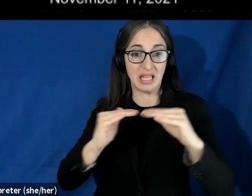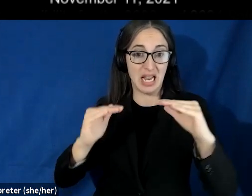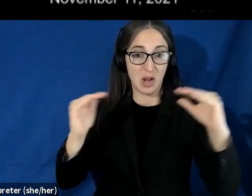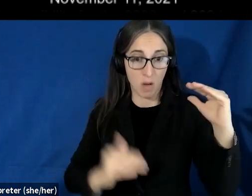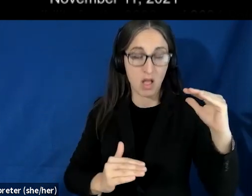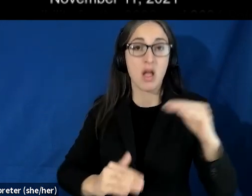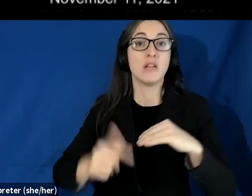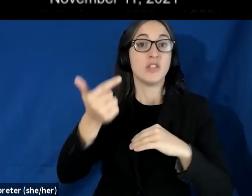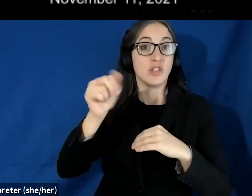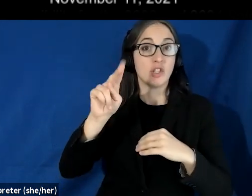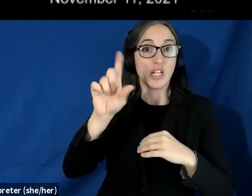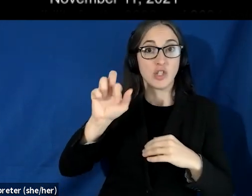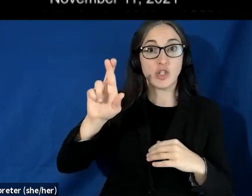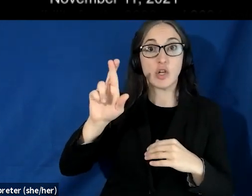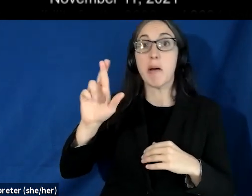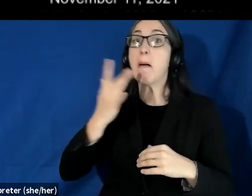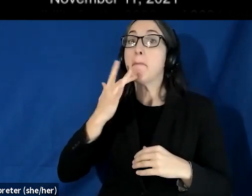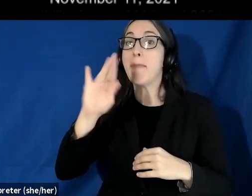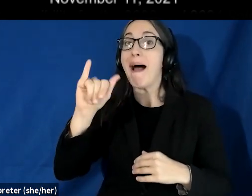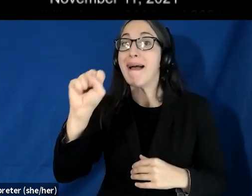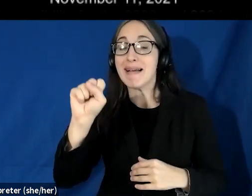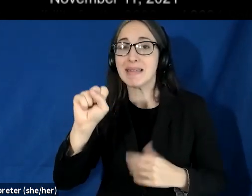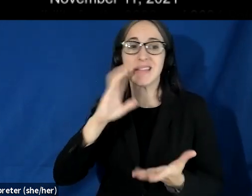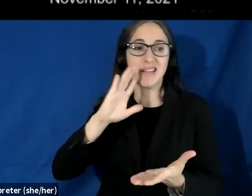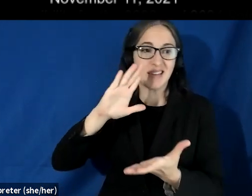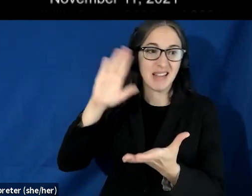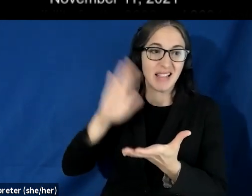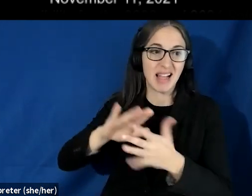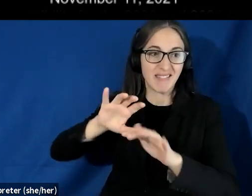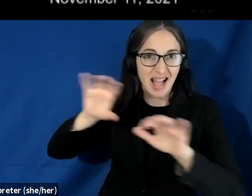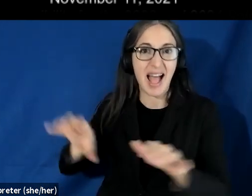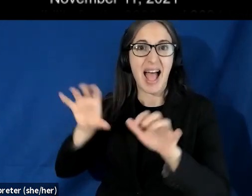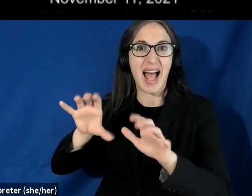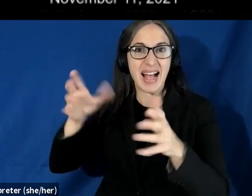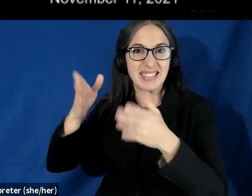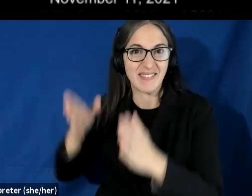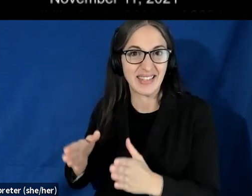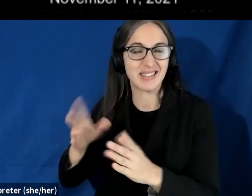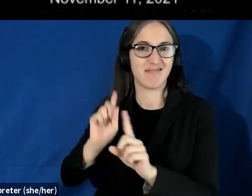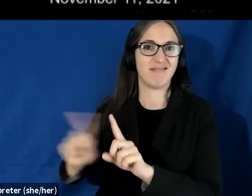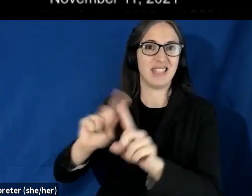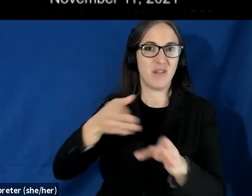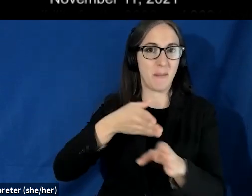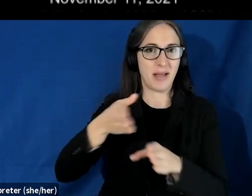and the lack of activists in different majors. Some majors like space, because when you work in the space